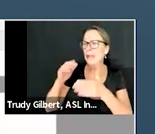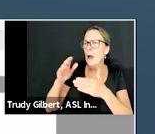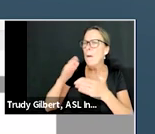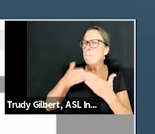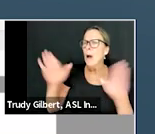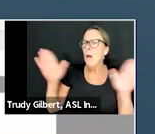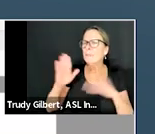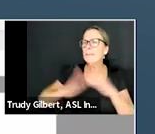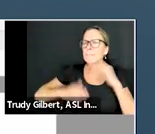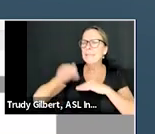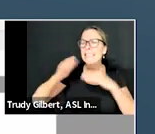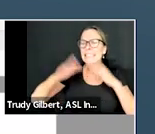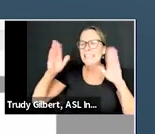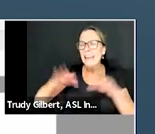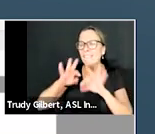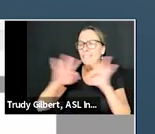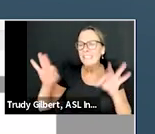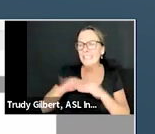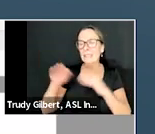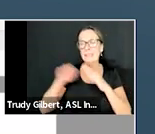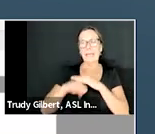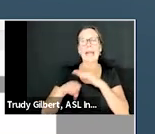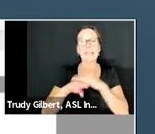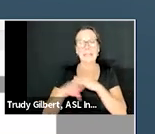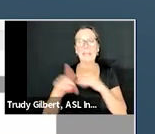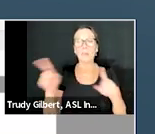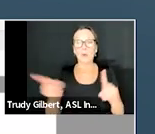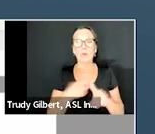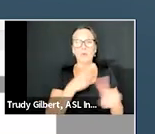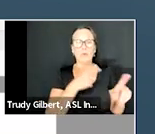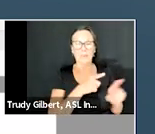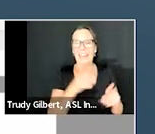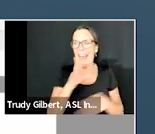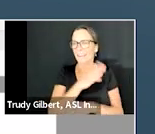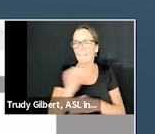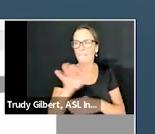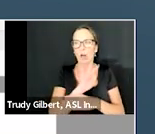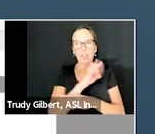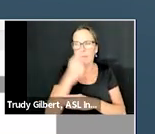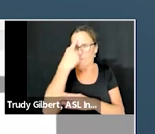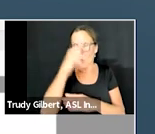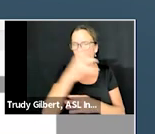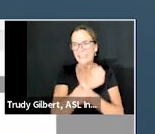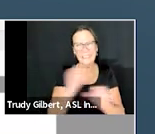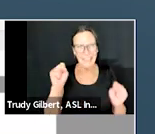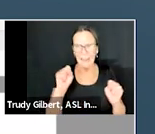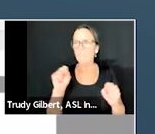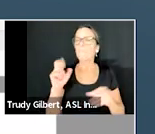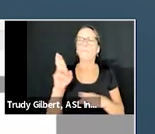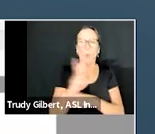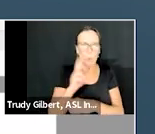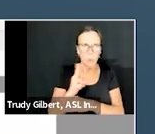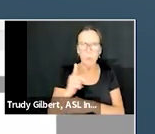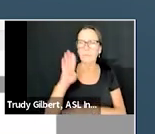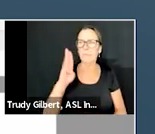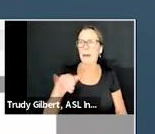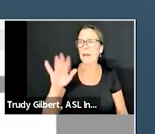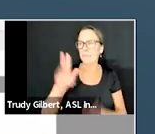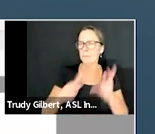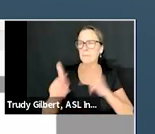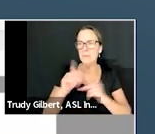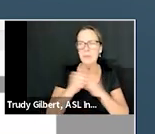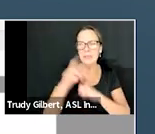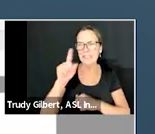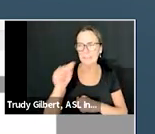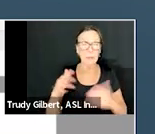and facilities accessible to, functional for, and safe for use by persons with disabilities. So the primary way we do